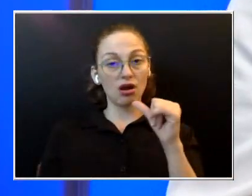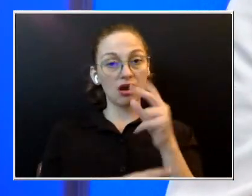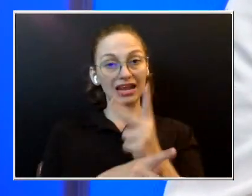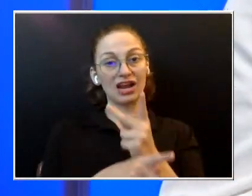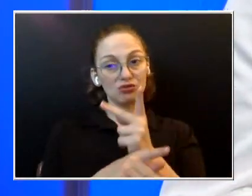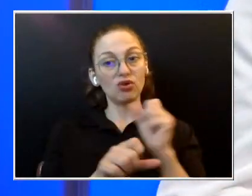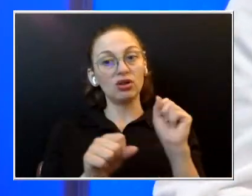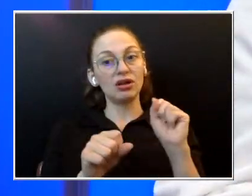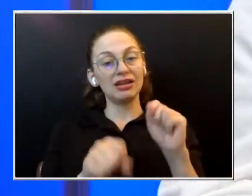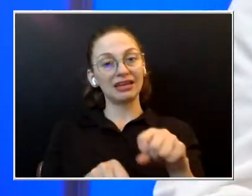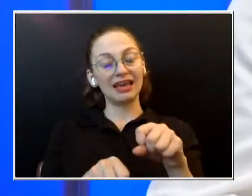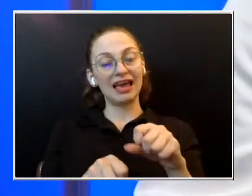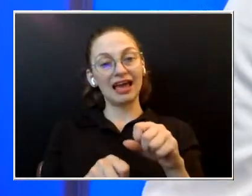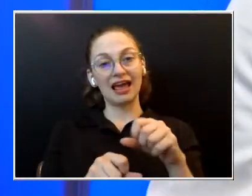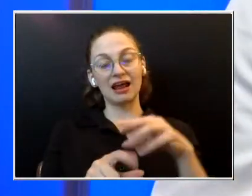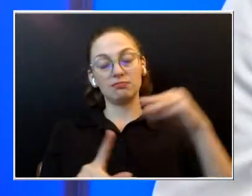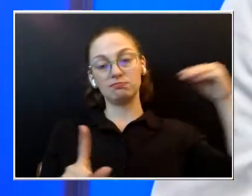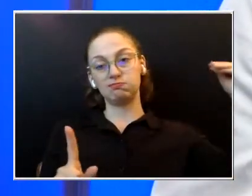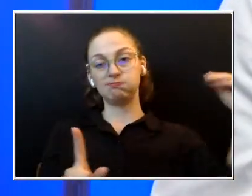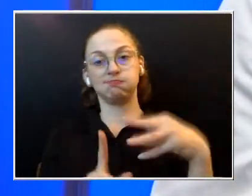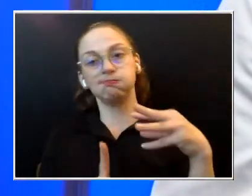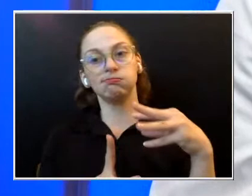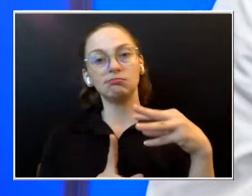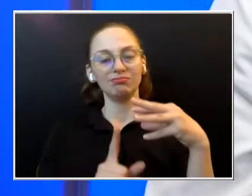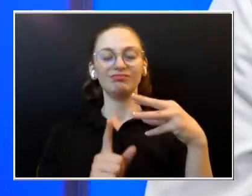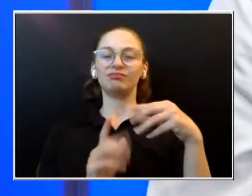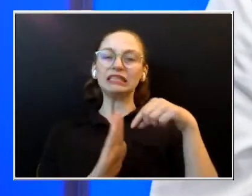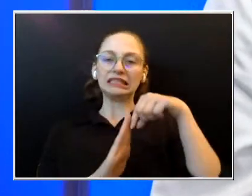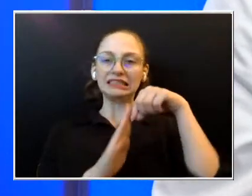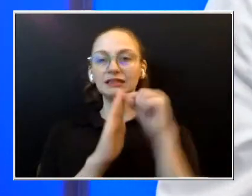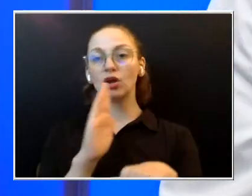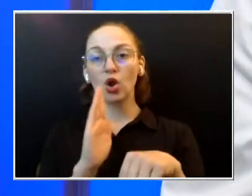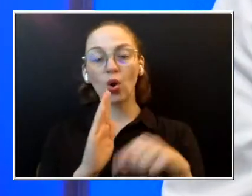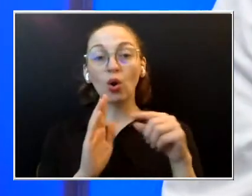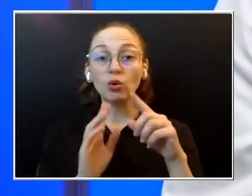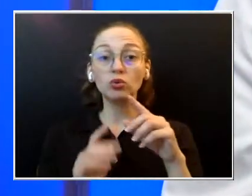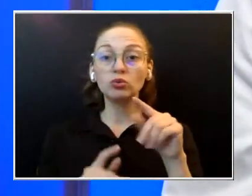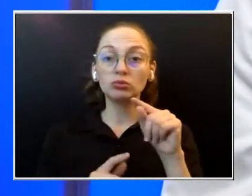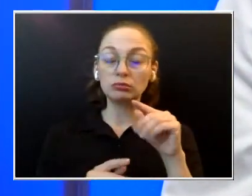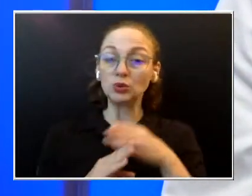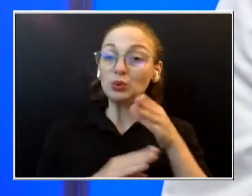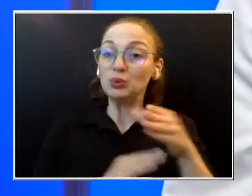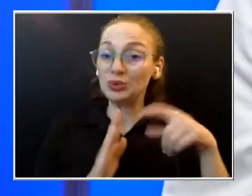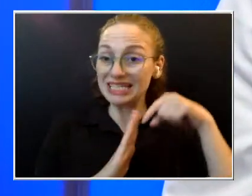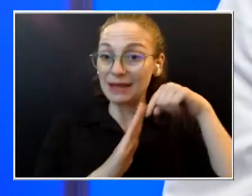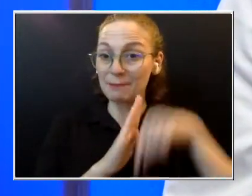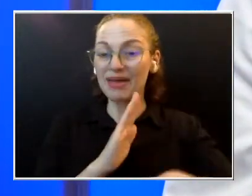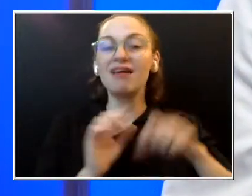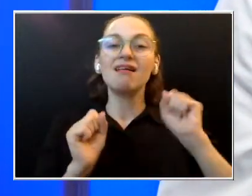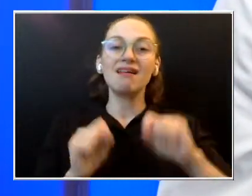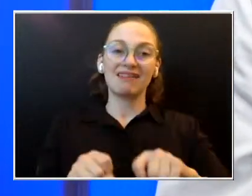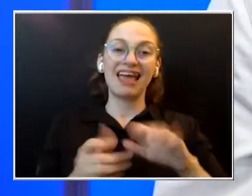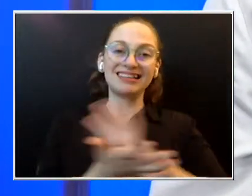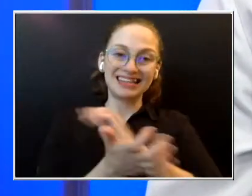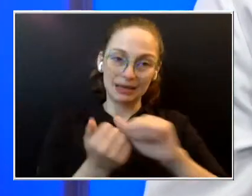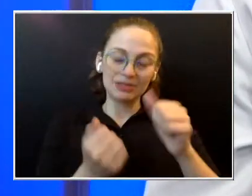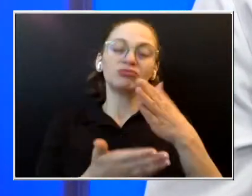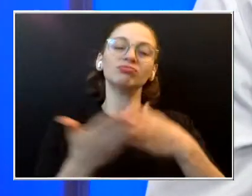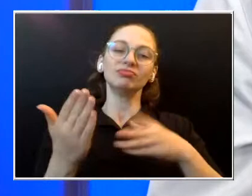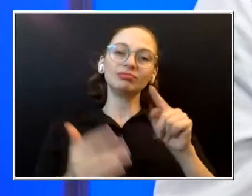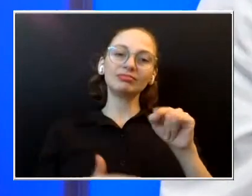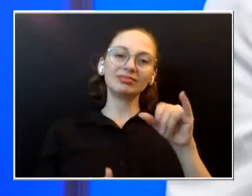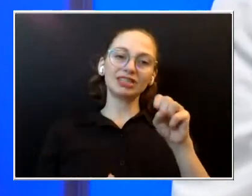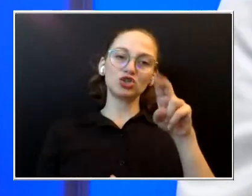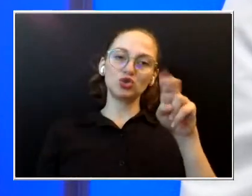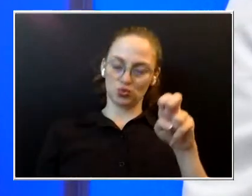that can cause necrosis or severe tissue damage. Okay. We learned about that pretty early in the experience with proton therapy, and now